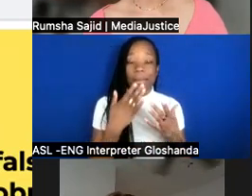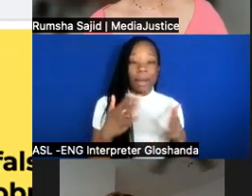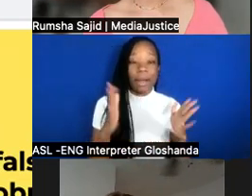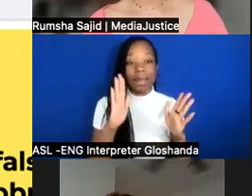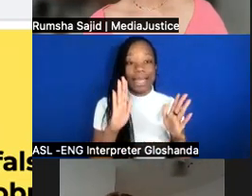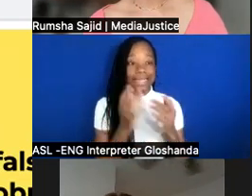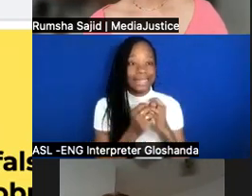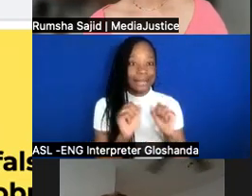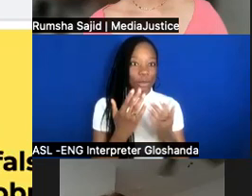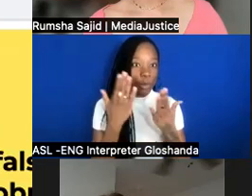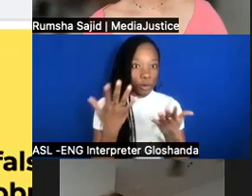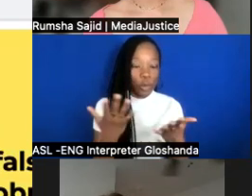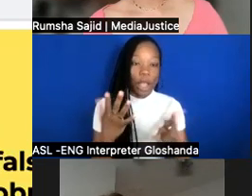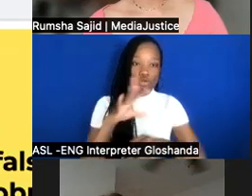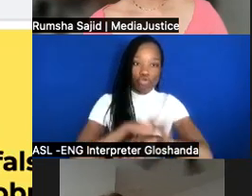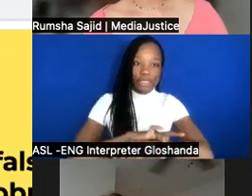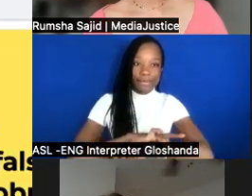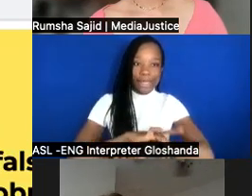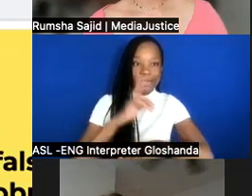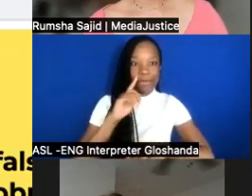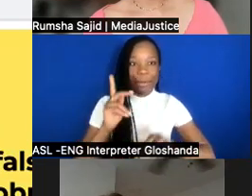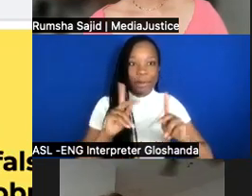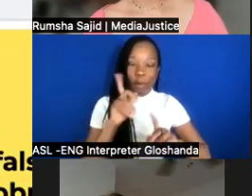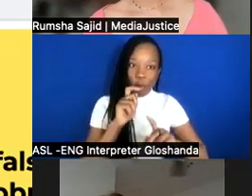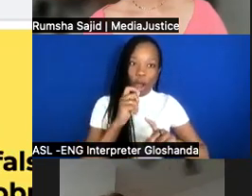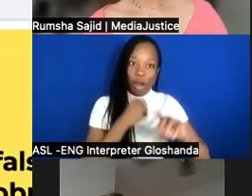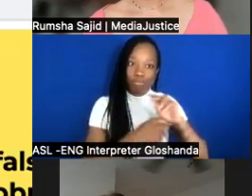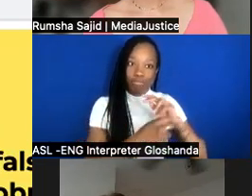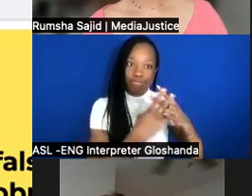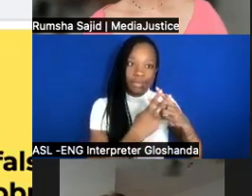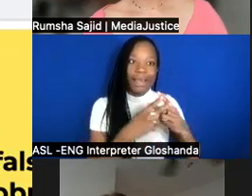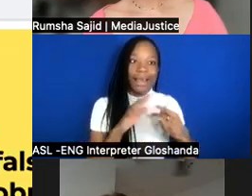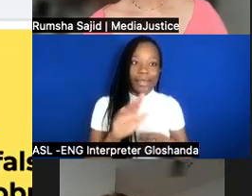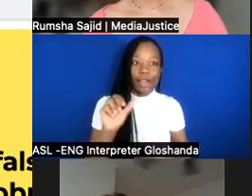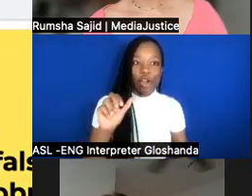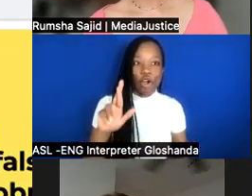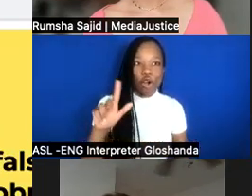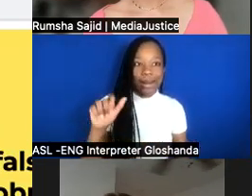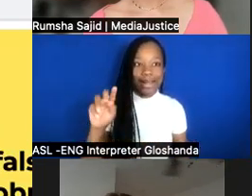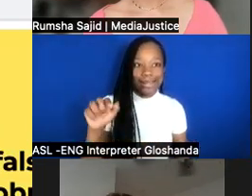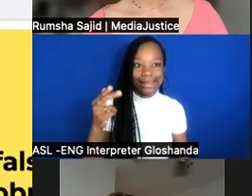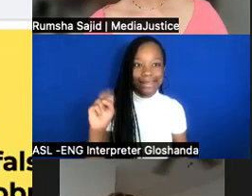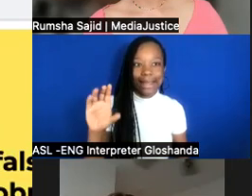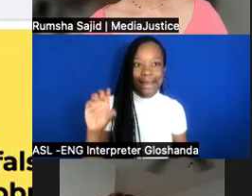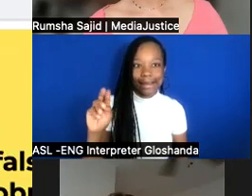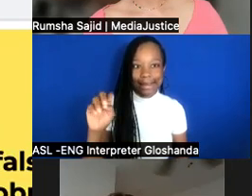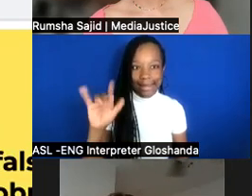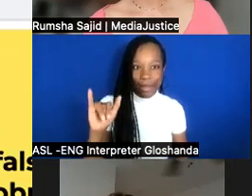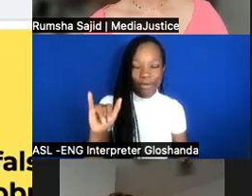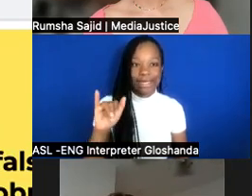are detained at the Arlington County Detention Facility, where I spent 7 years of my life.